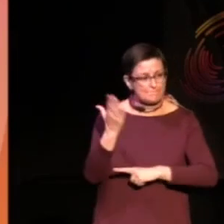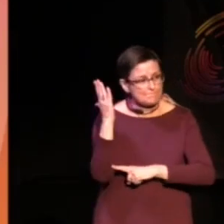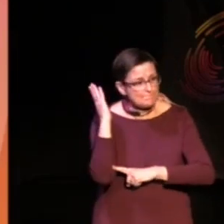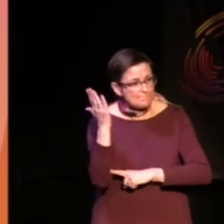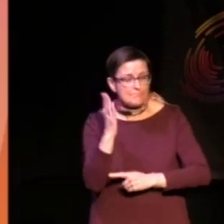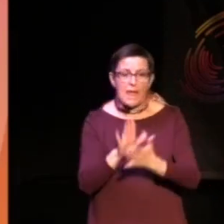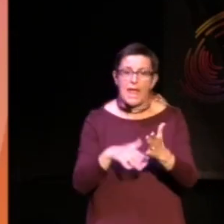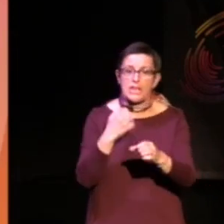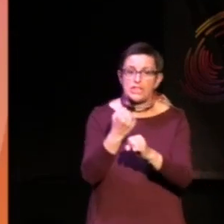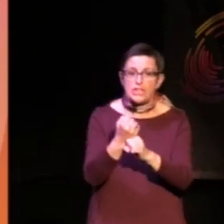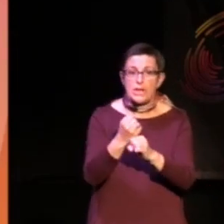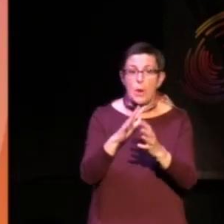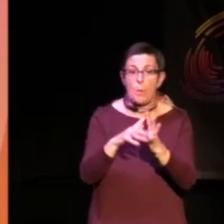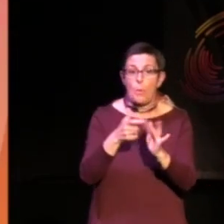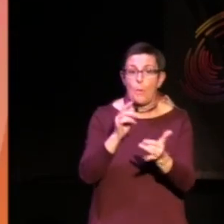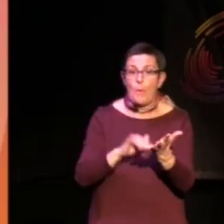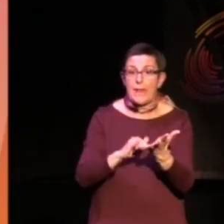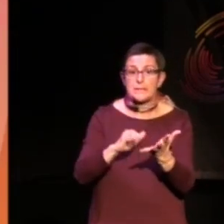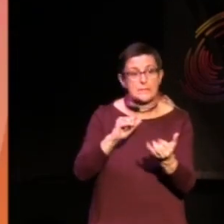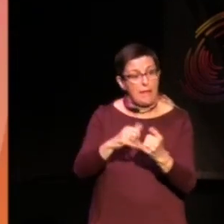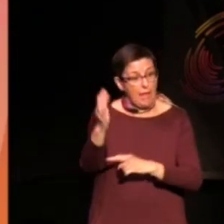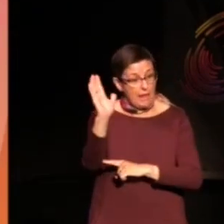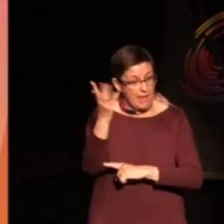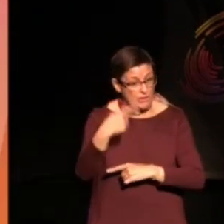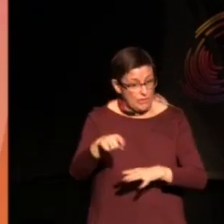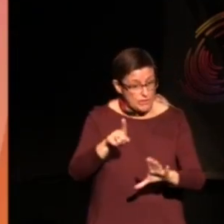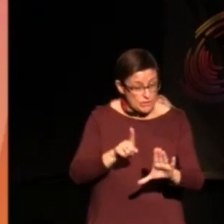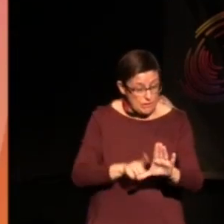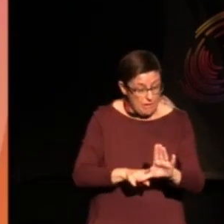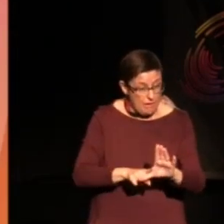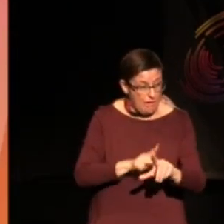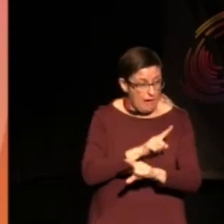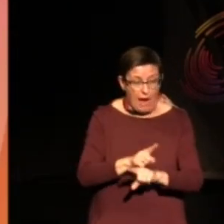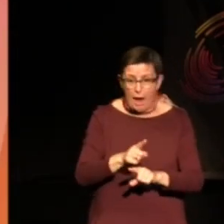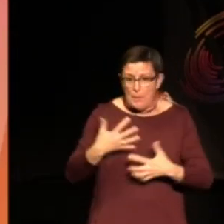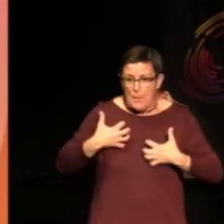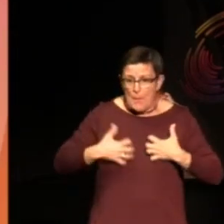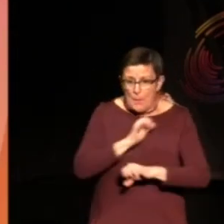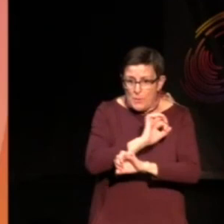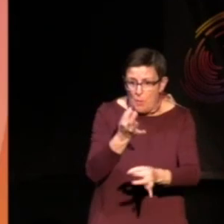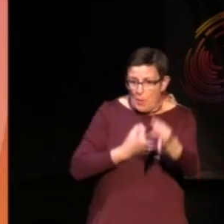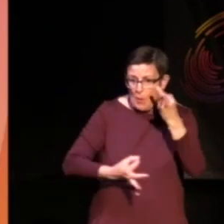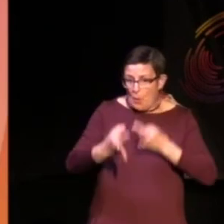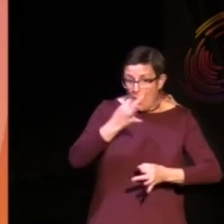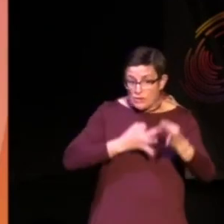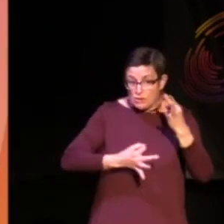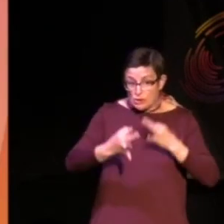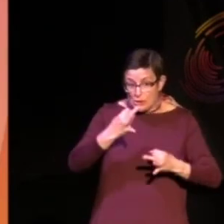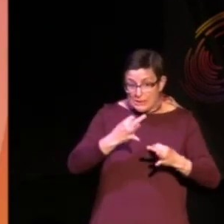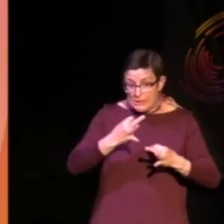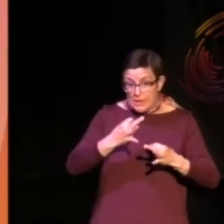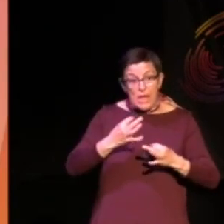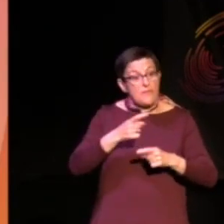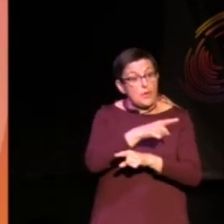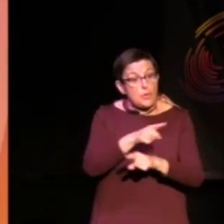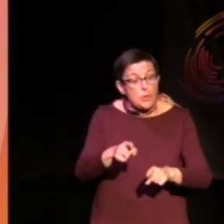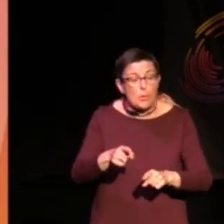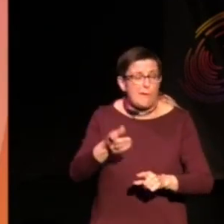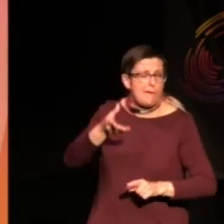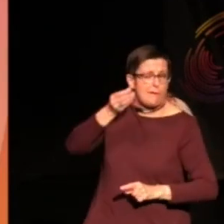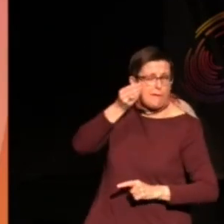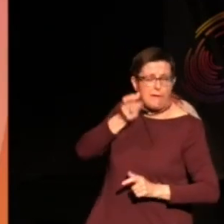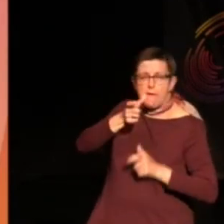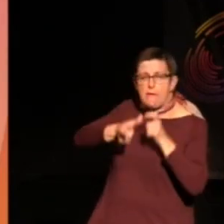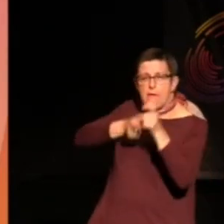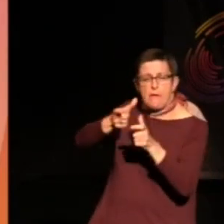year. I also want to tell you that I'm very much looking forward to your questions. If you don't agree with anything I say, please feel free to share